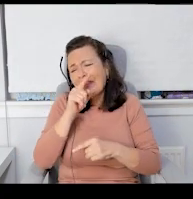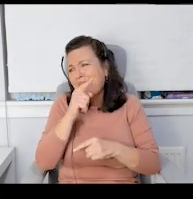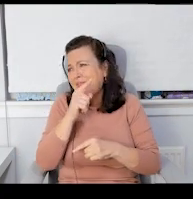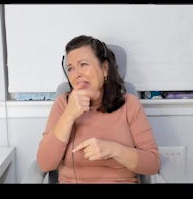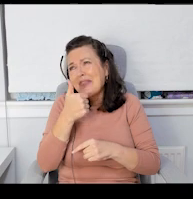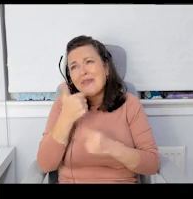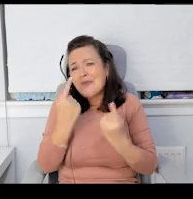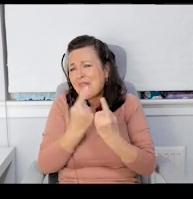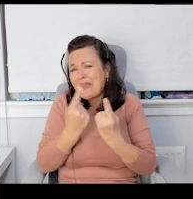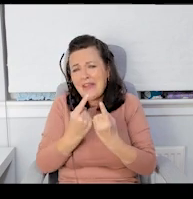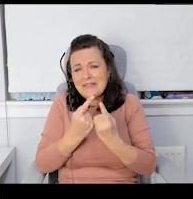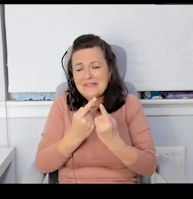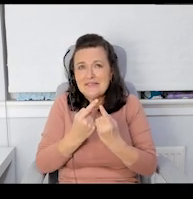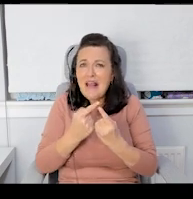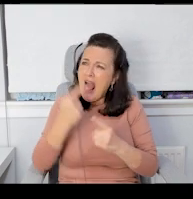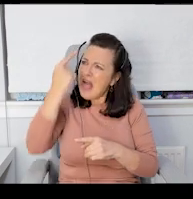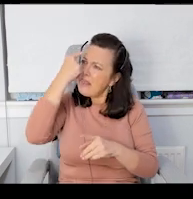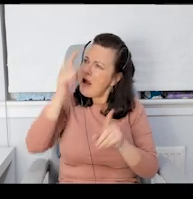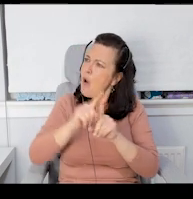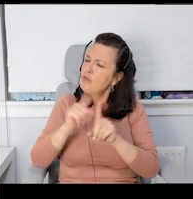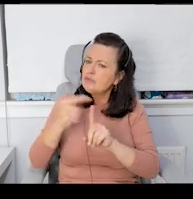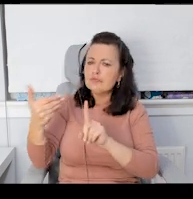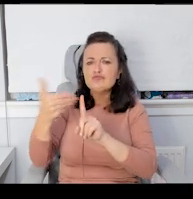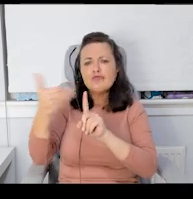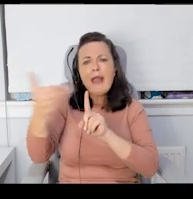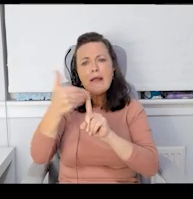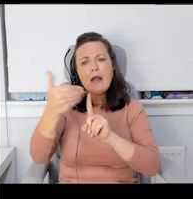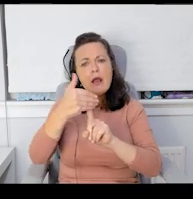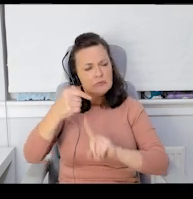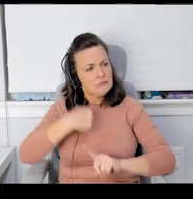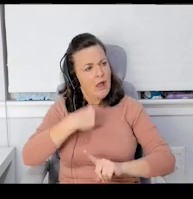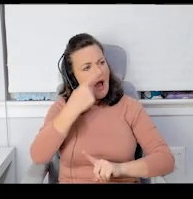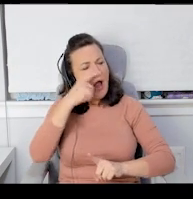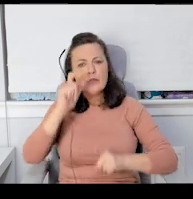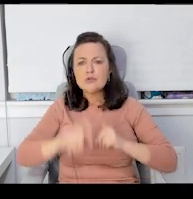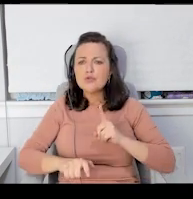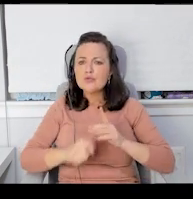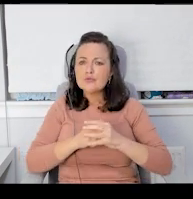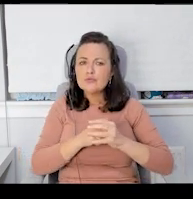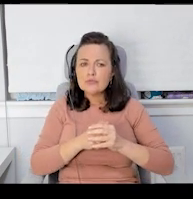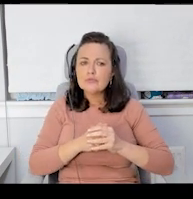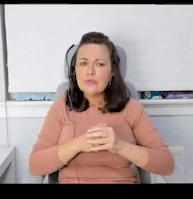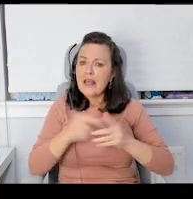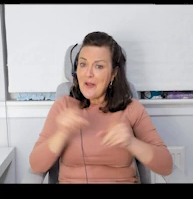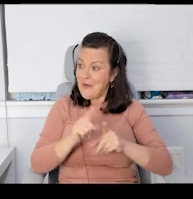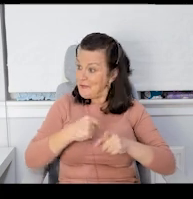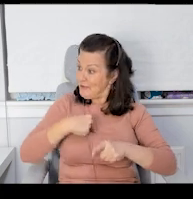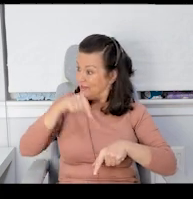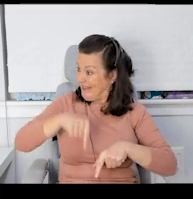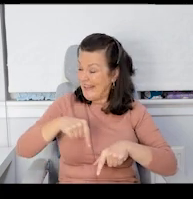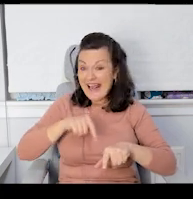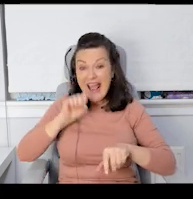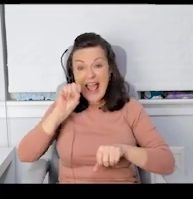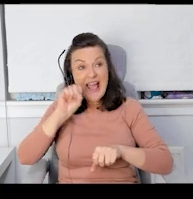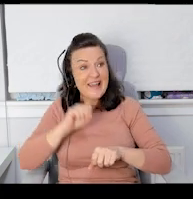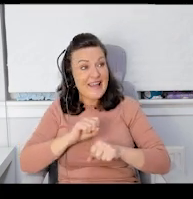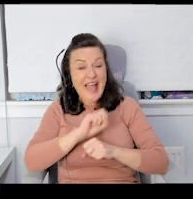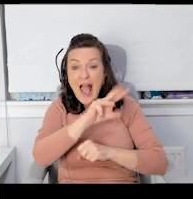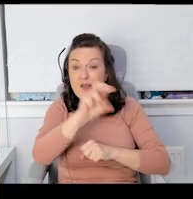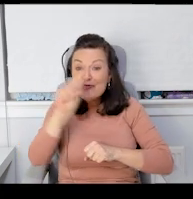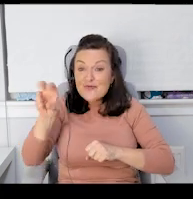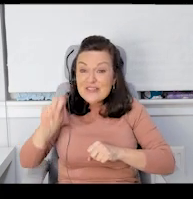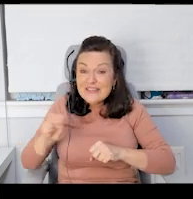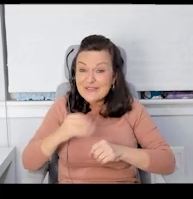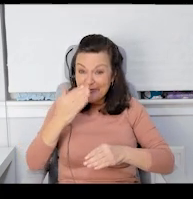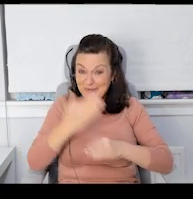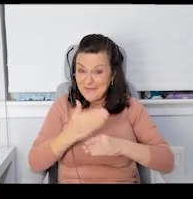those technical achievements and of course, being recognised for my efforts in outreach and talking about apprenticeships. Fantastic. So